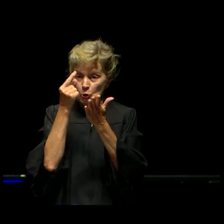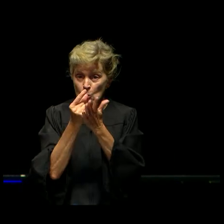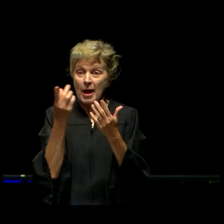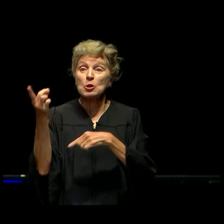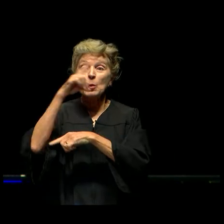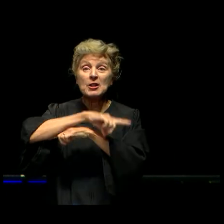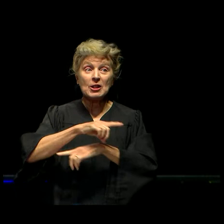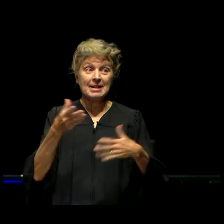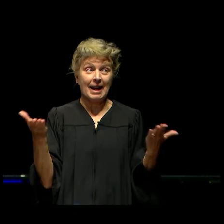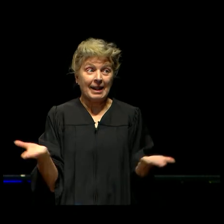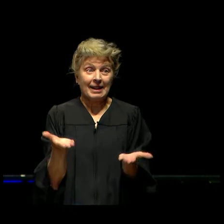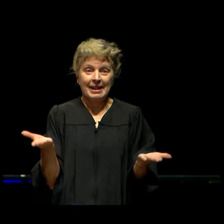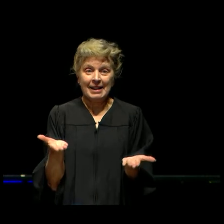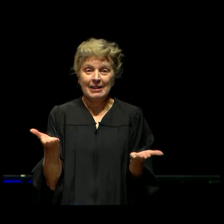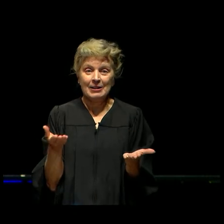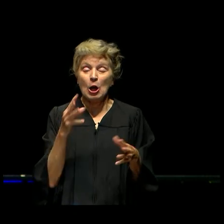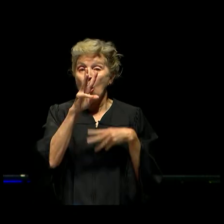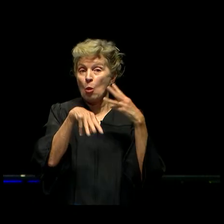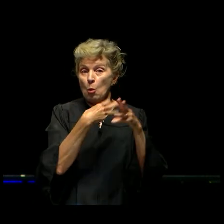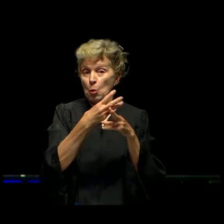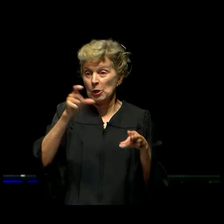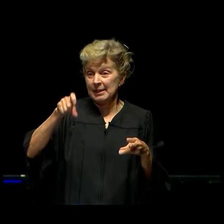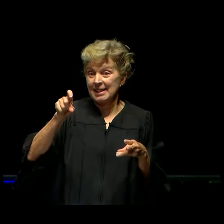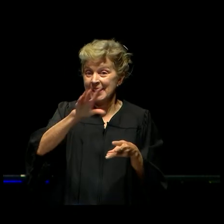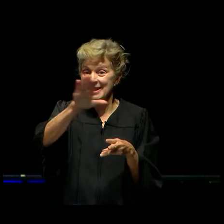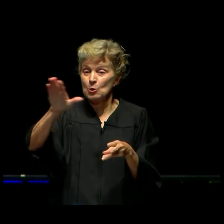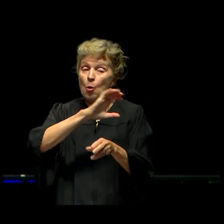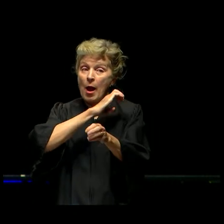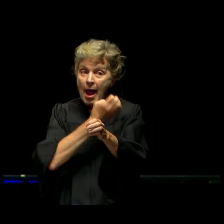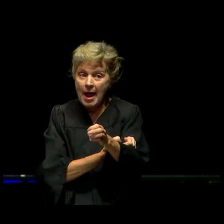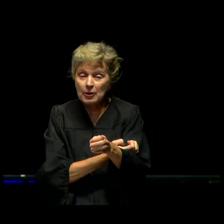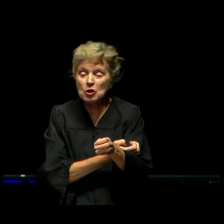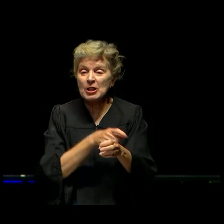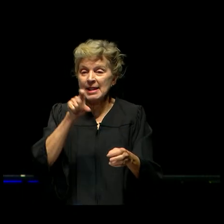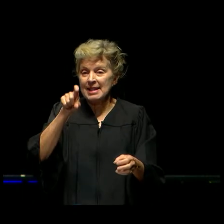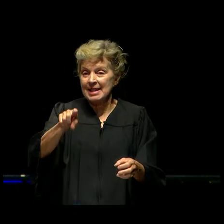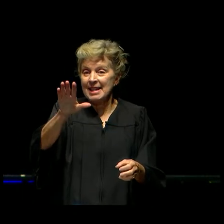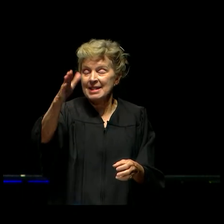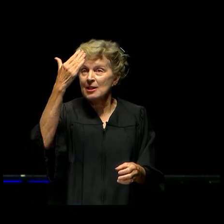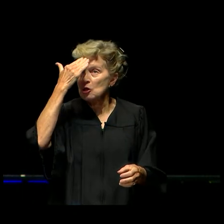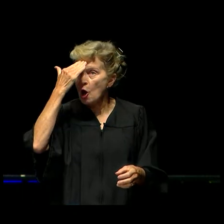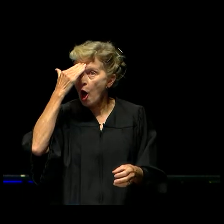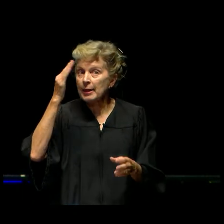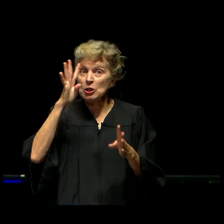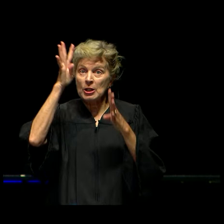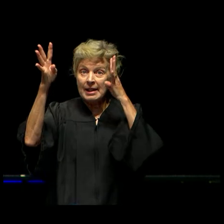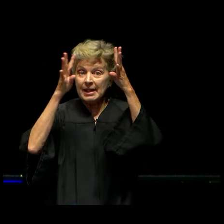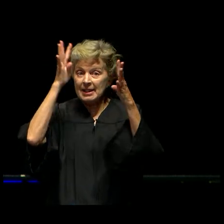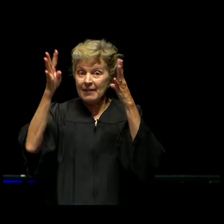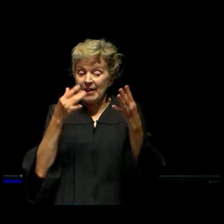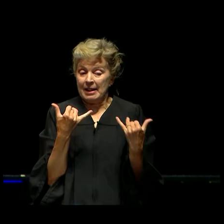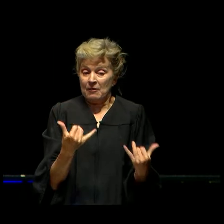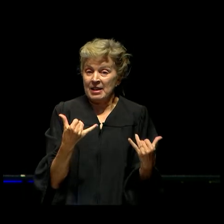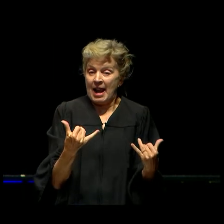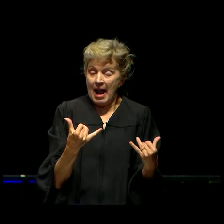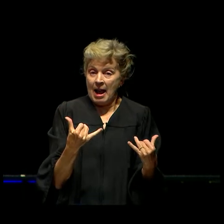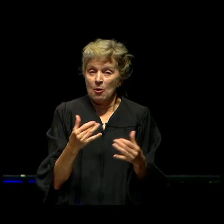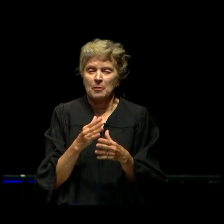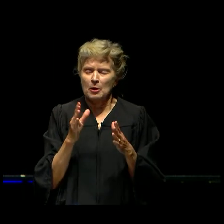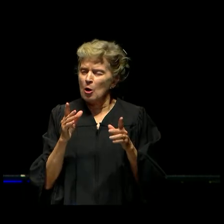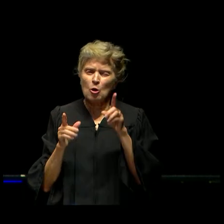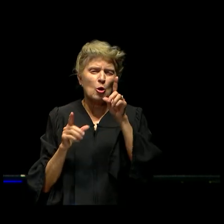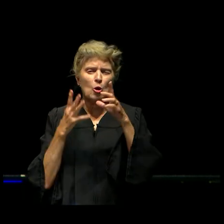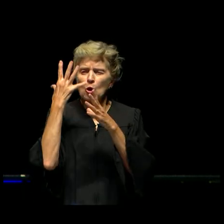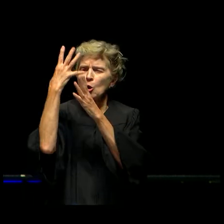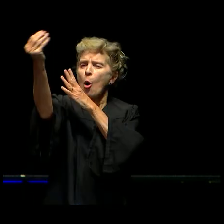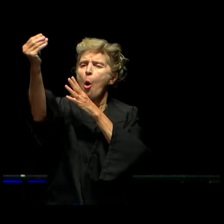graduation day is upon us, and the world needs your energy, knowledge, an innovative spirit now more than ever. Go out there and